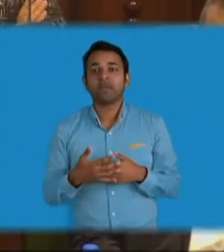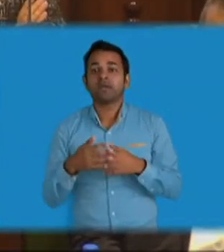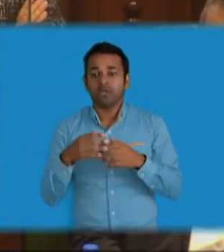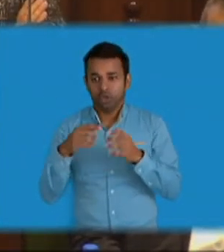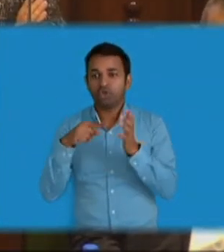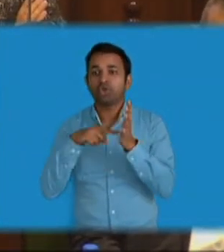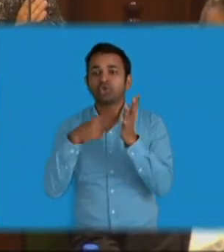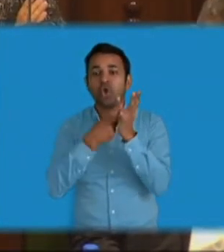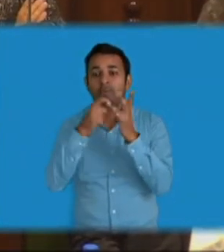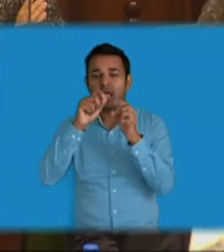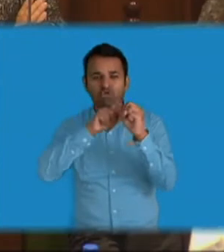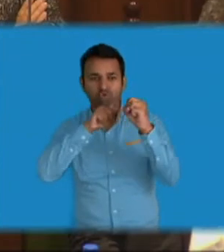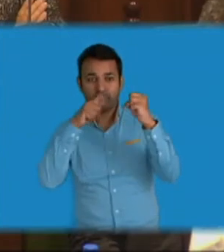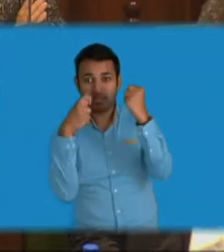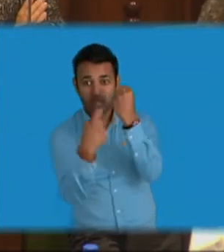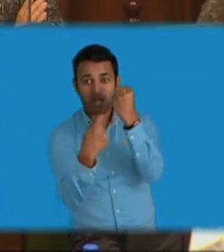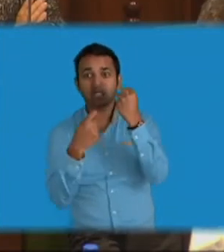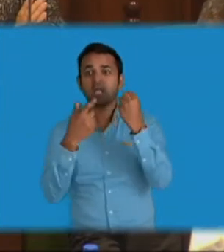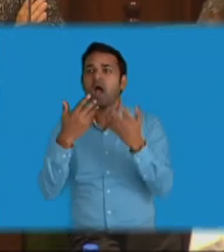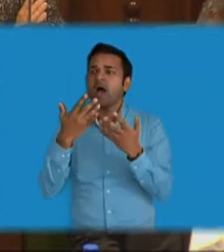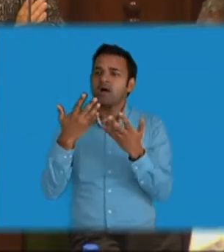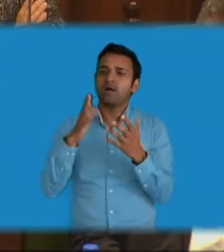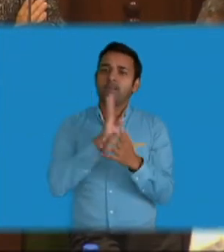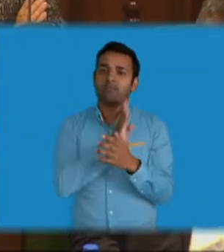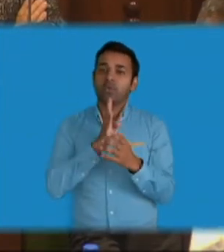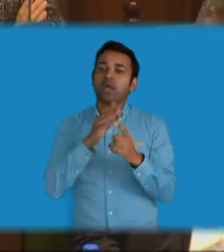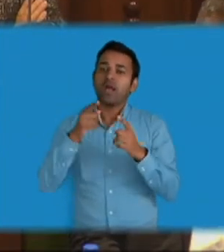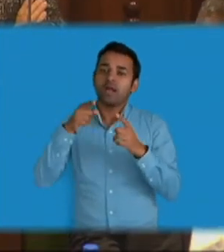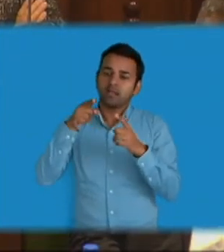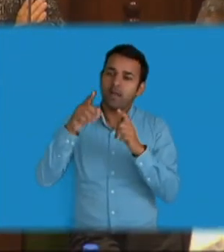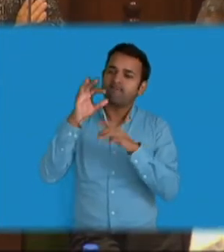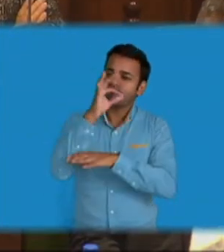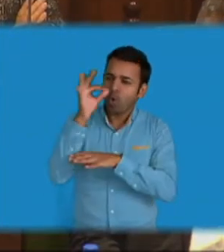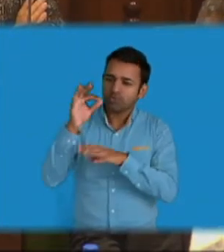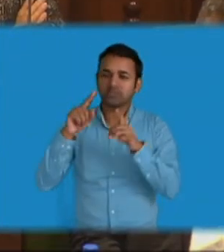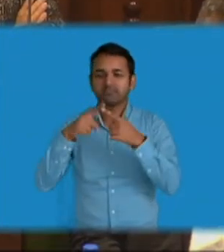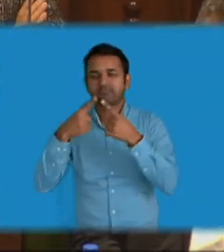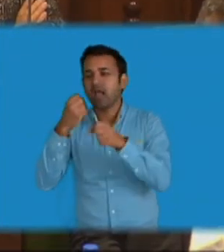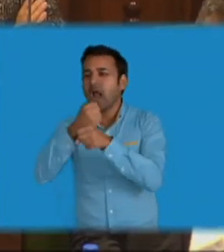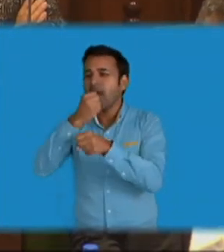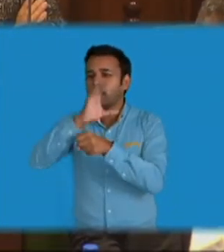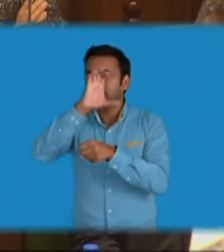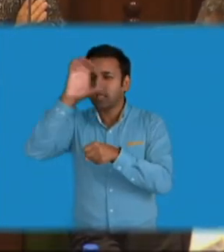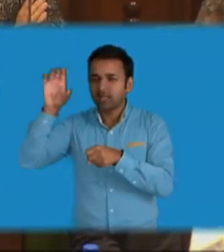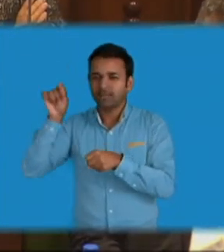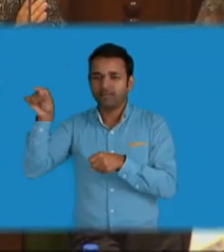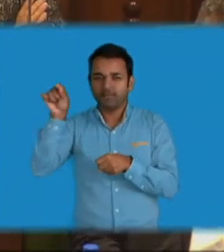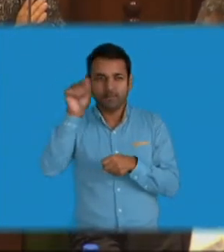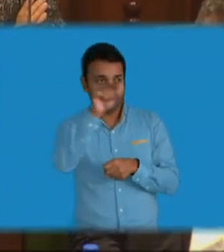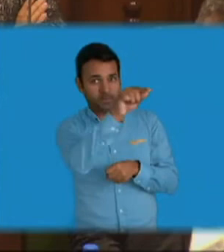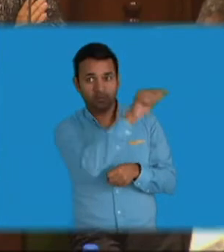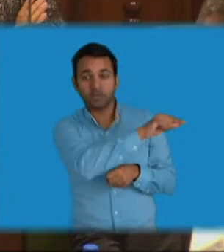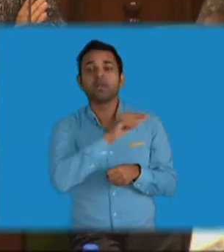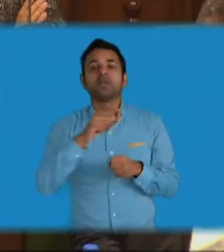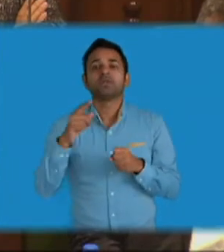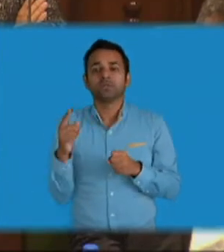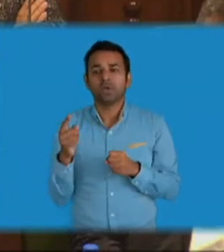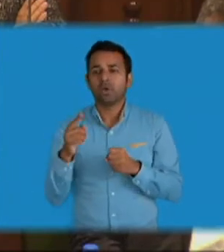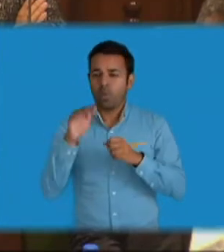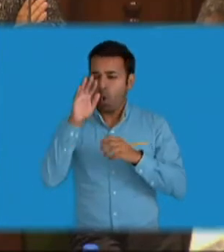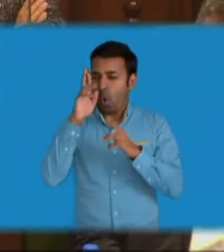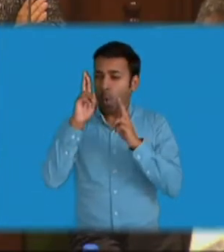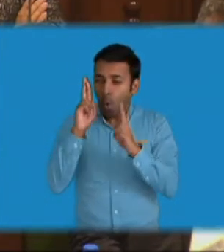Sawmill, Future Forest, and few others on the potential areas for future collaboration, specifically